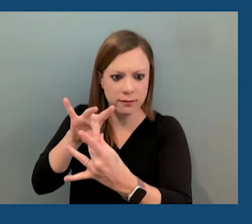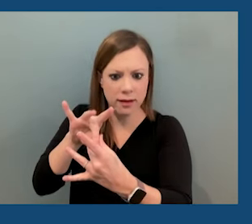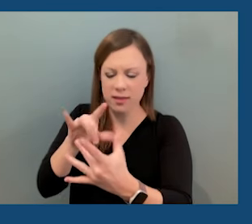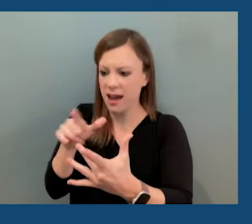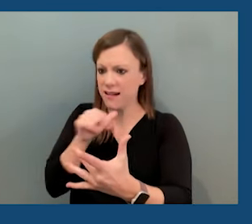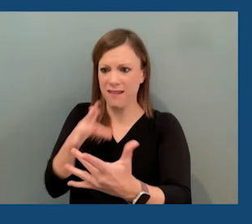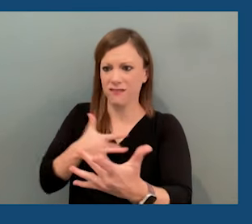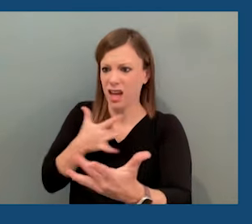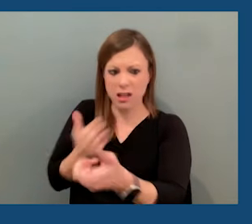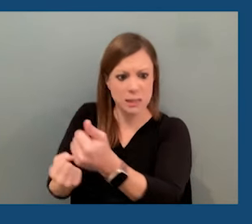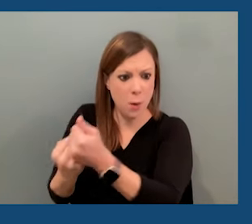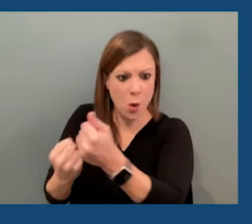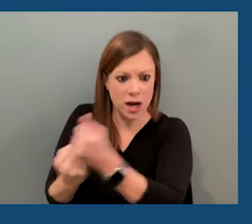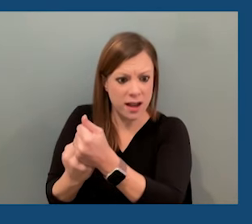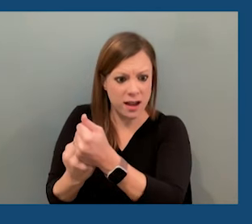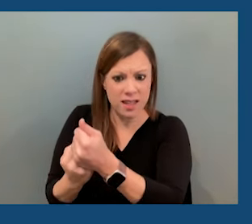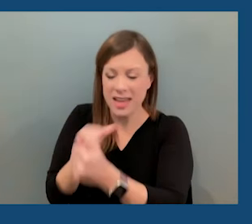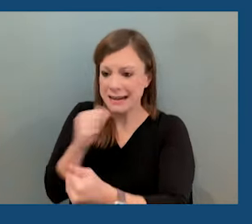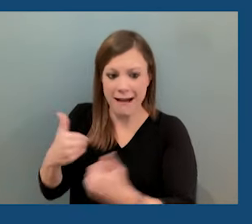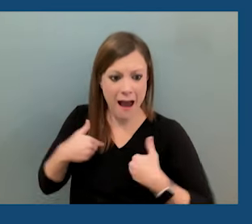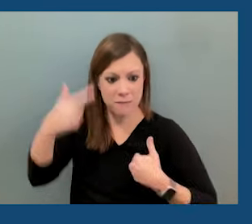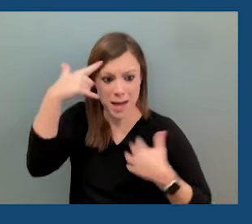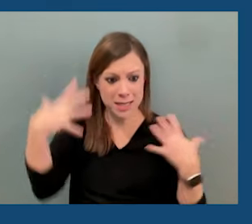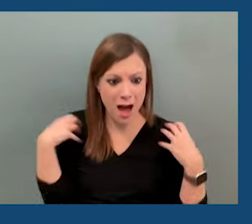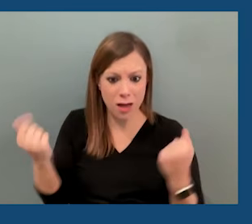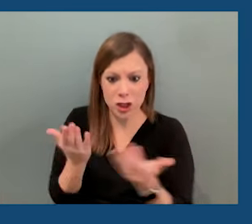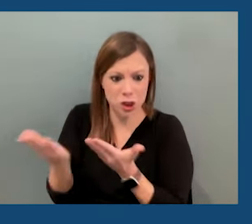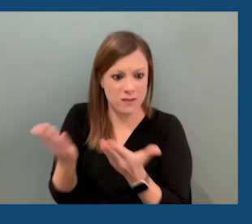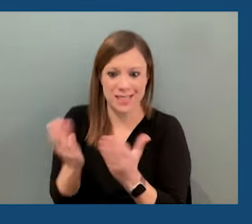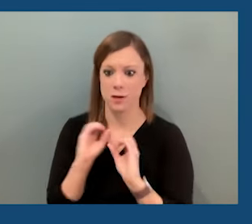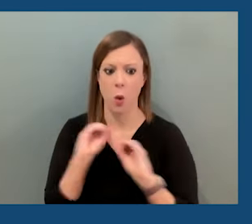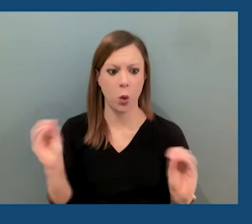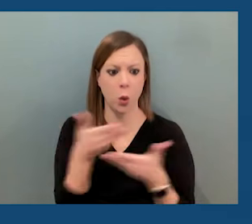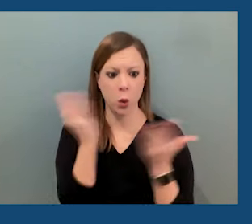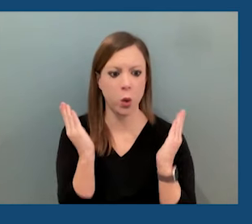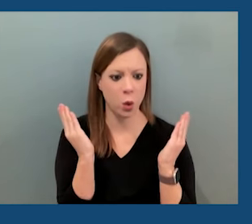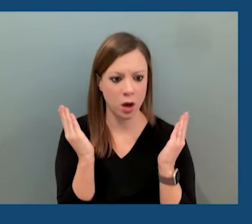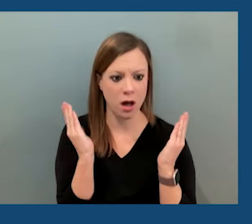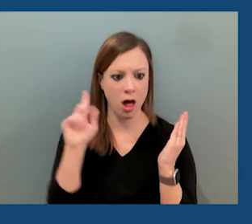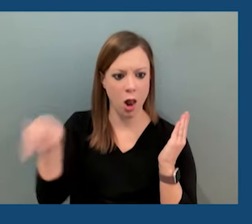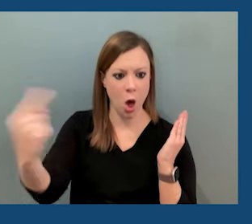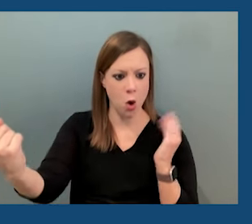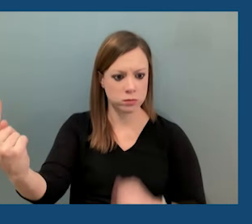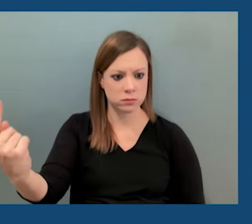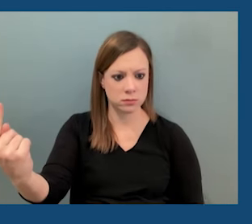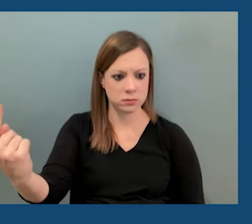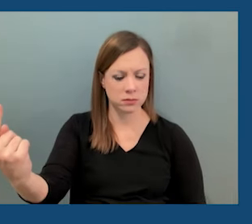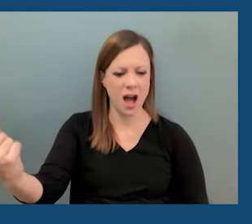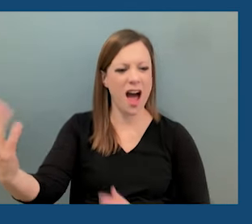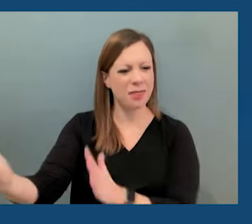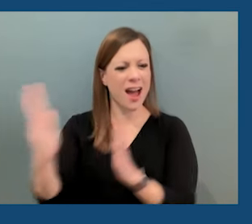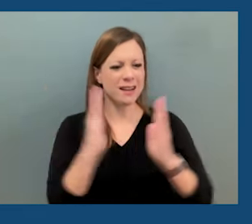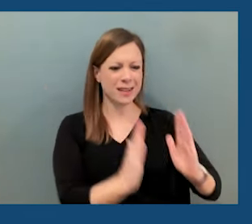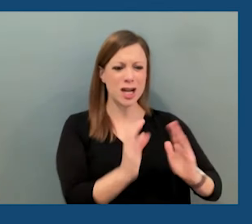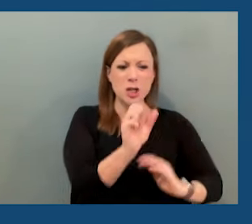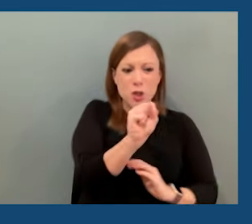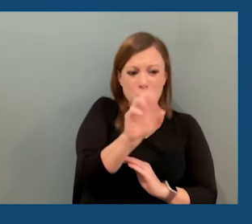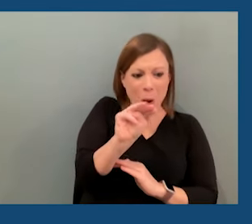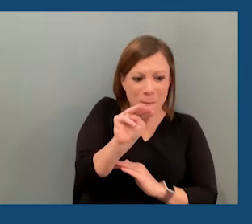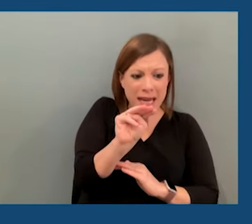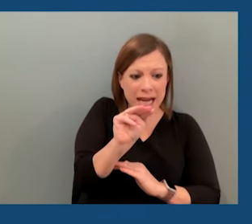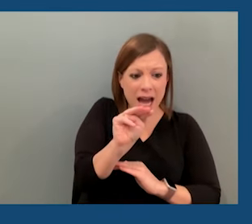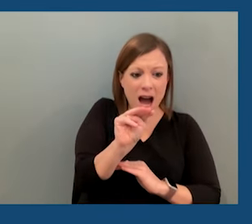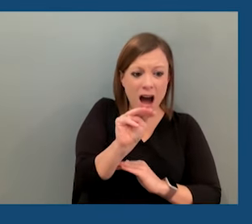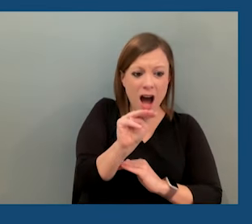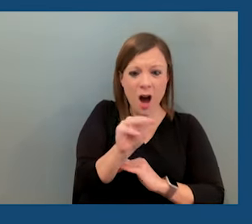cared about them or the mental health services they might have been receiving. But also social media, You know, the combination of the two, where kids go into this